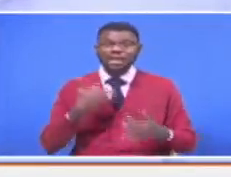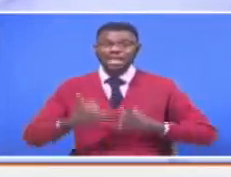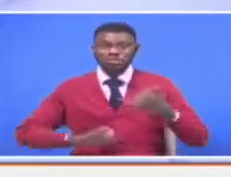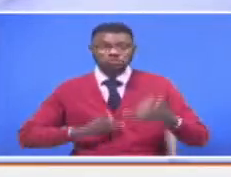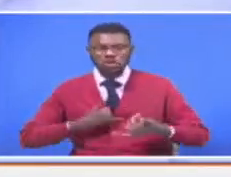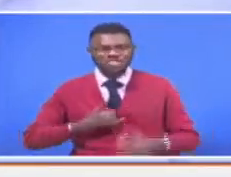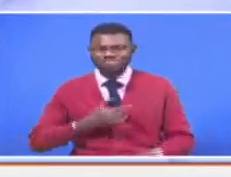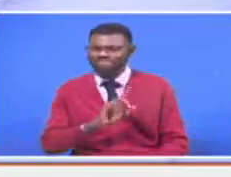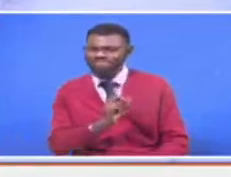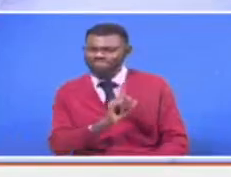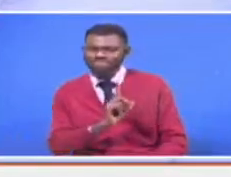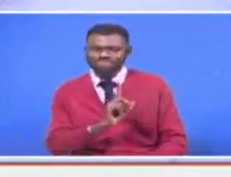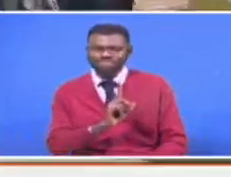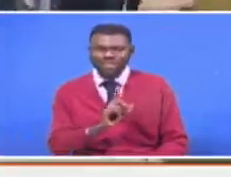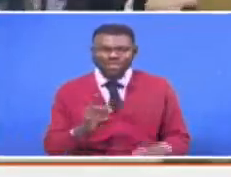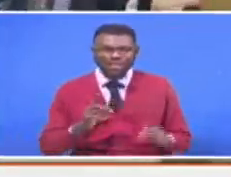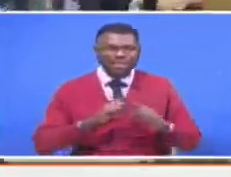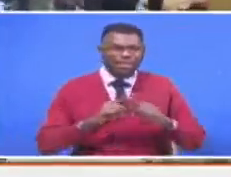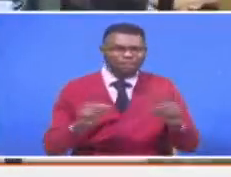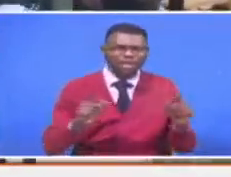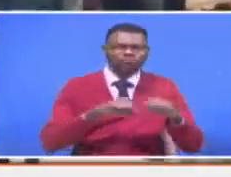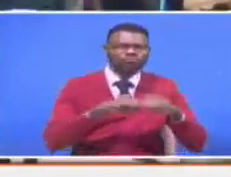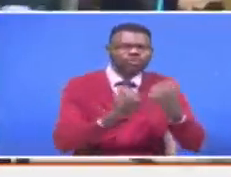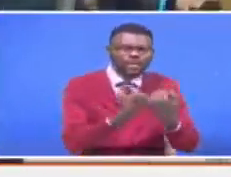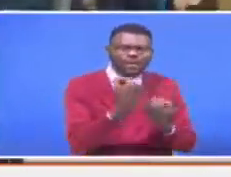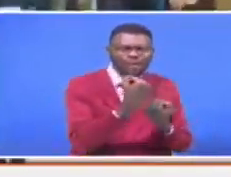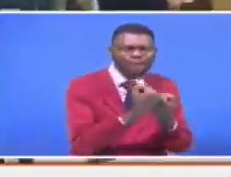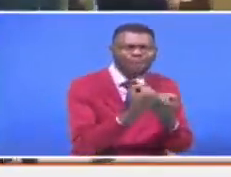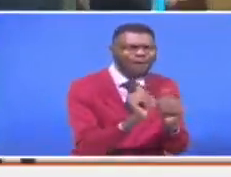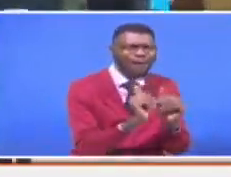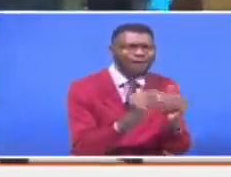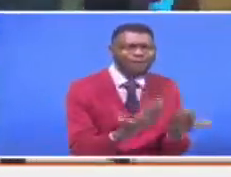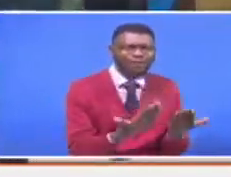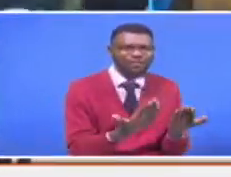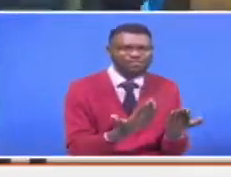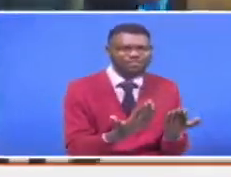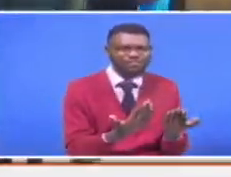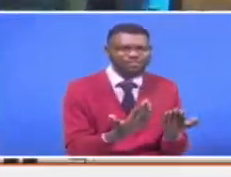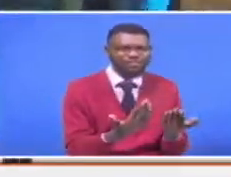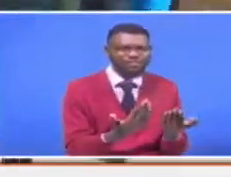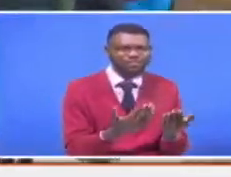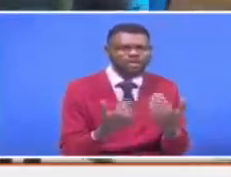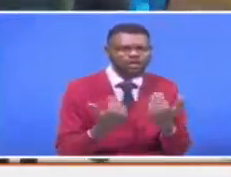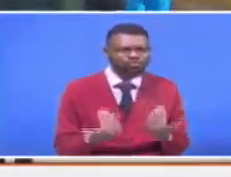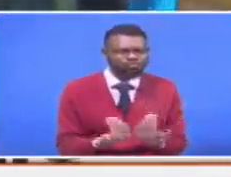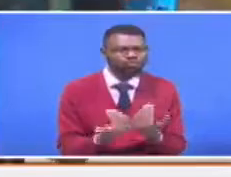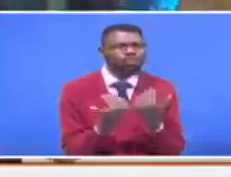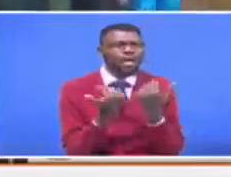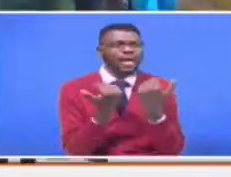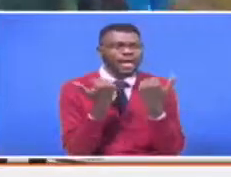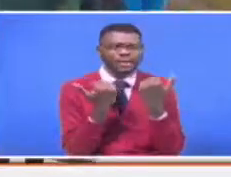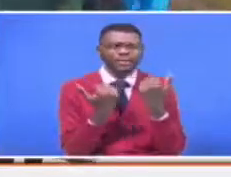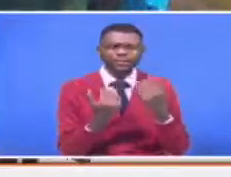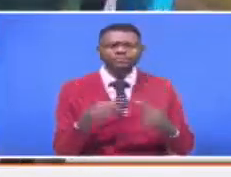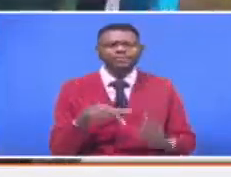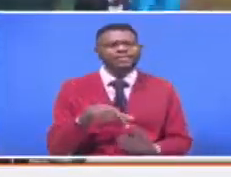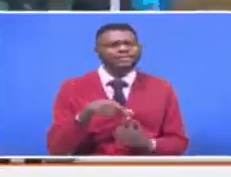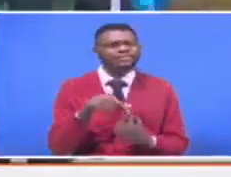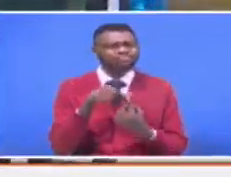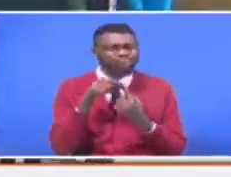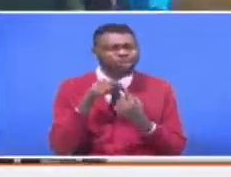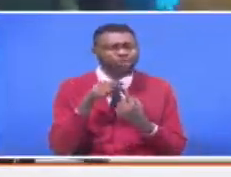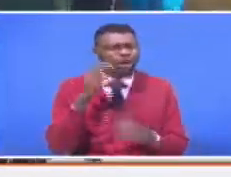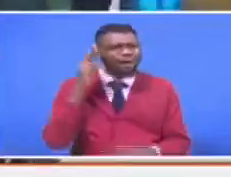also what can twins give to the society. Often called two peas in a pond, twins are special for many reasons. The